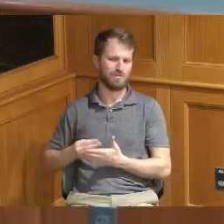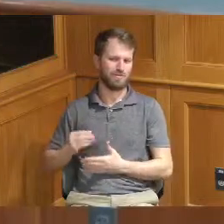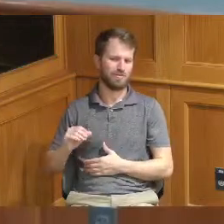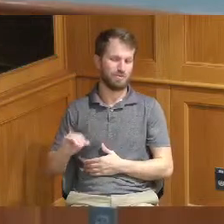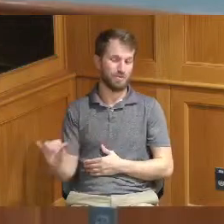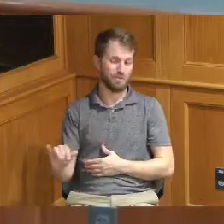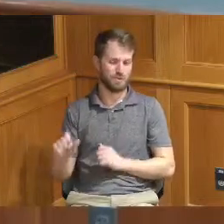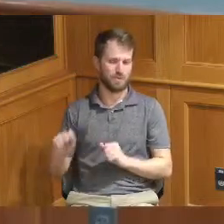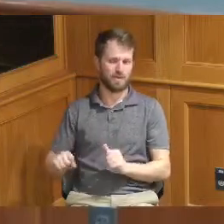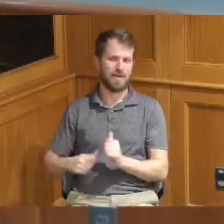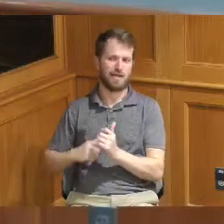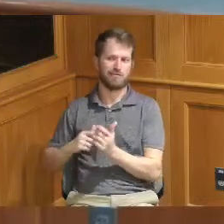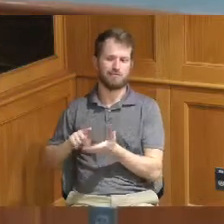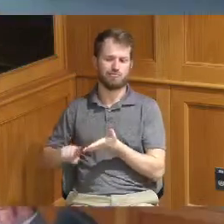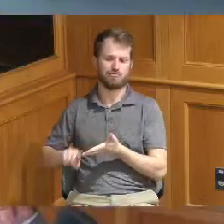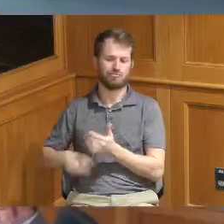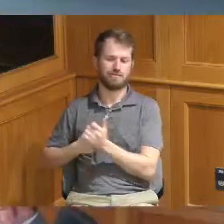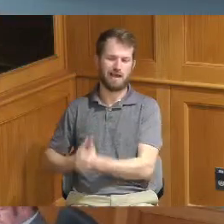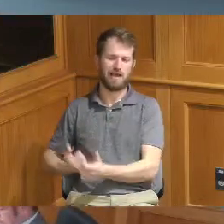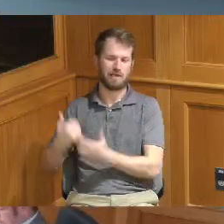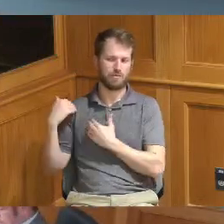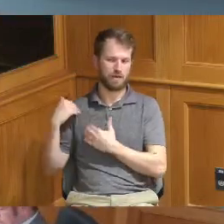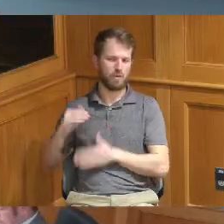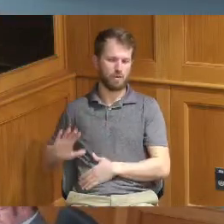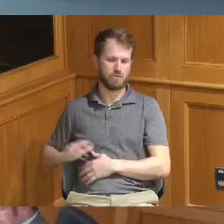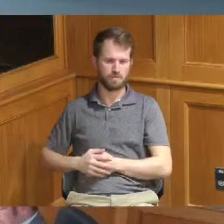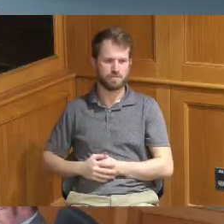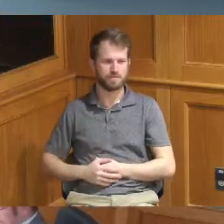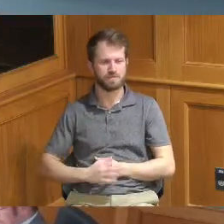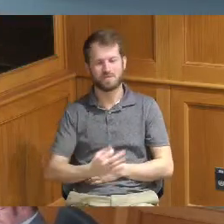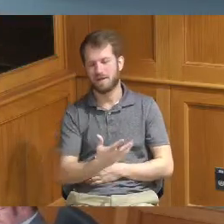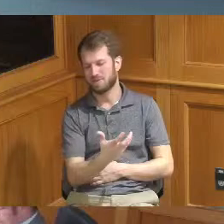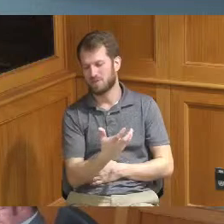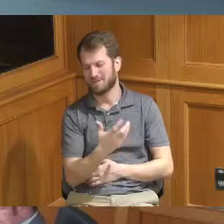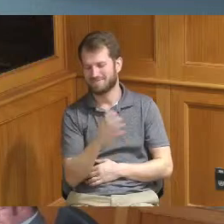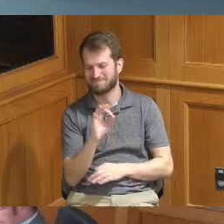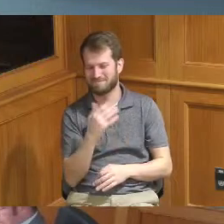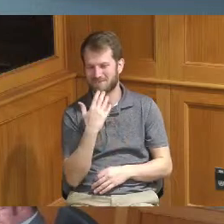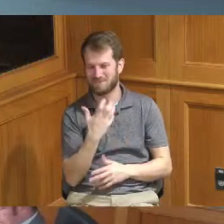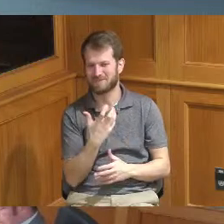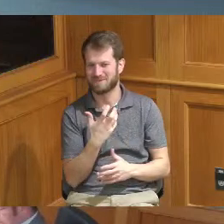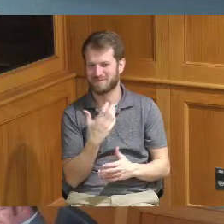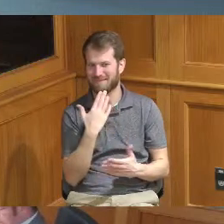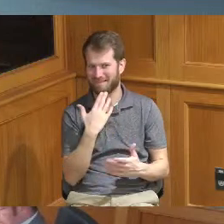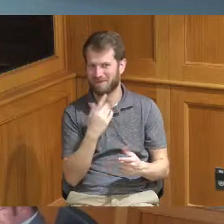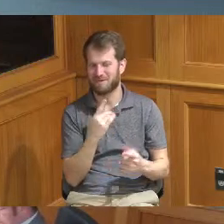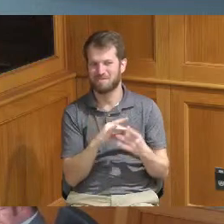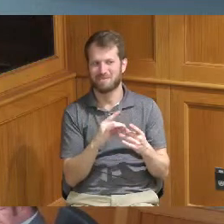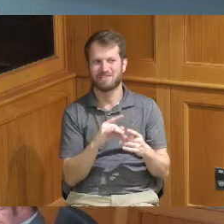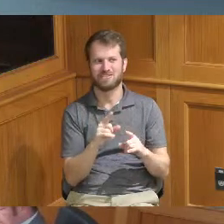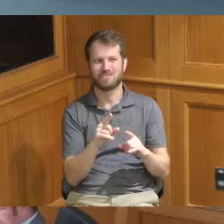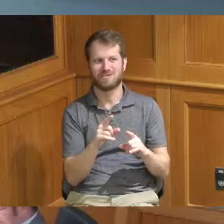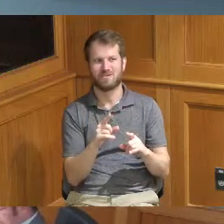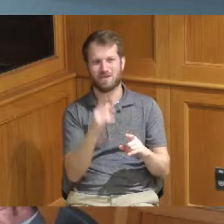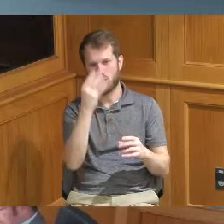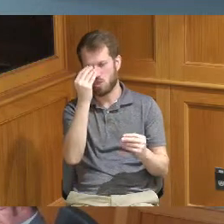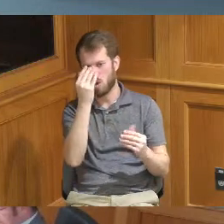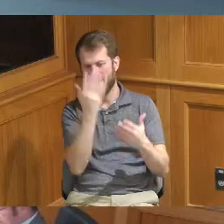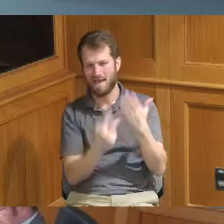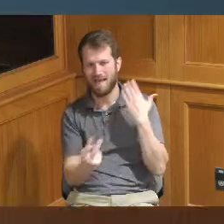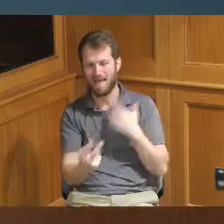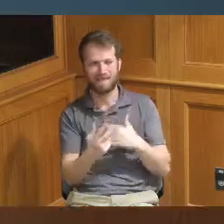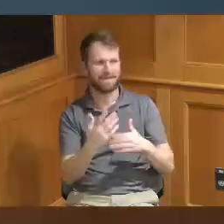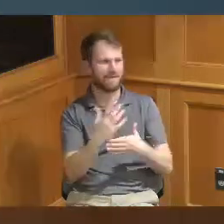be accountable. Great, thank you. I just wanted to mention that for those who are watching, that we have thought ahead about having collection of data and